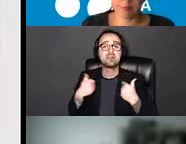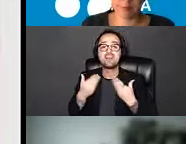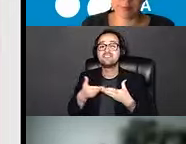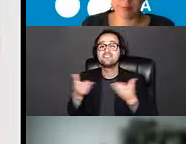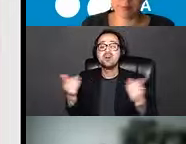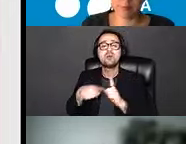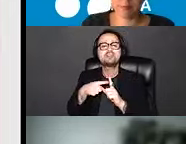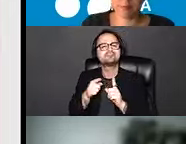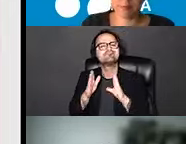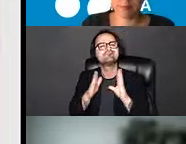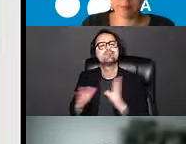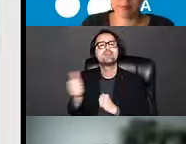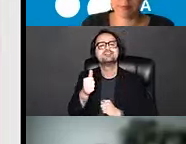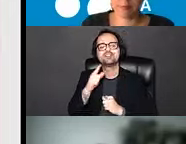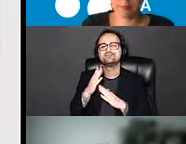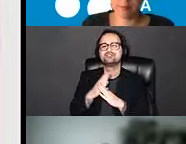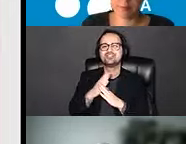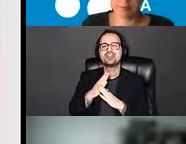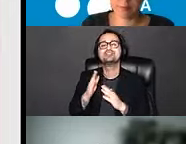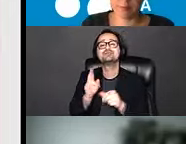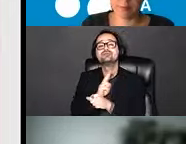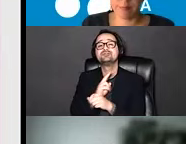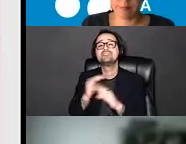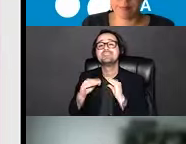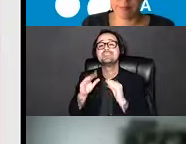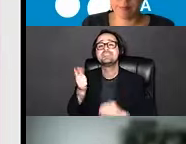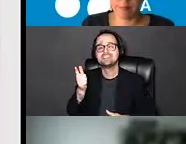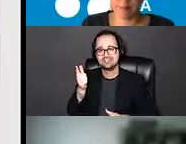prepare to share that with us via email